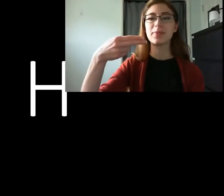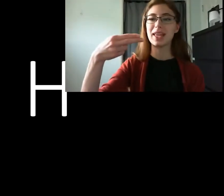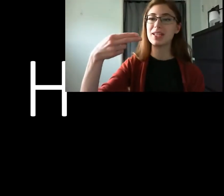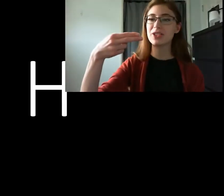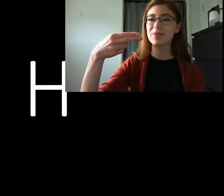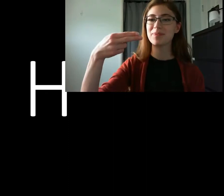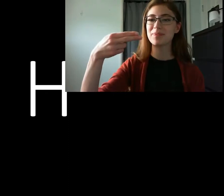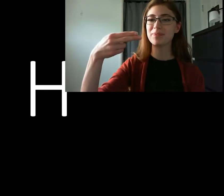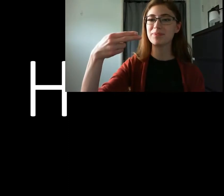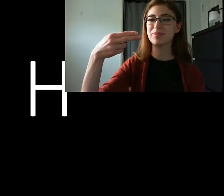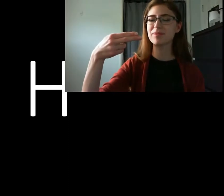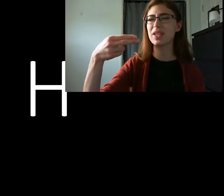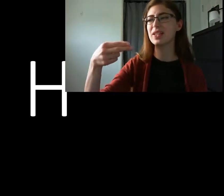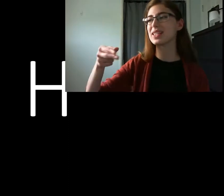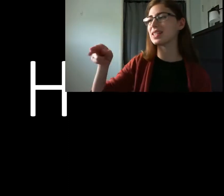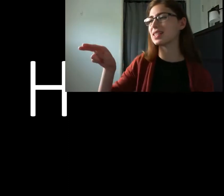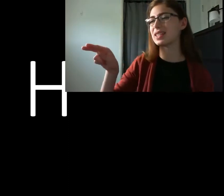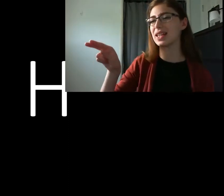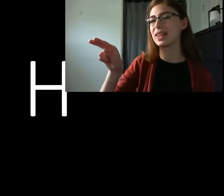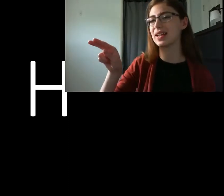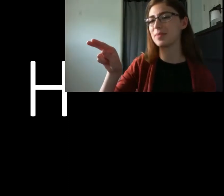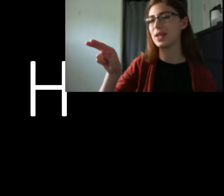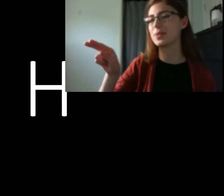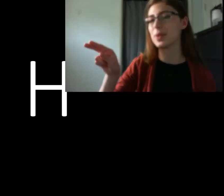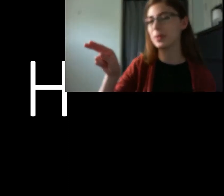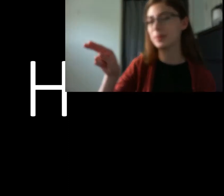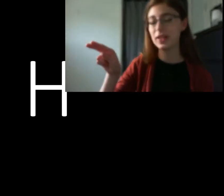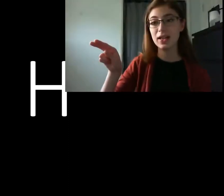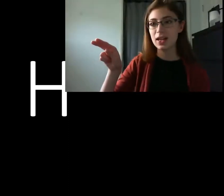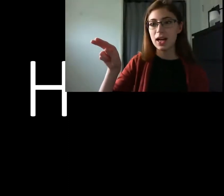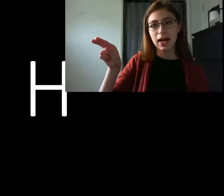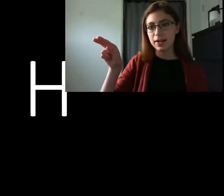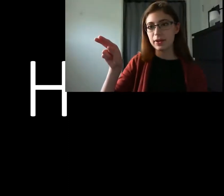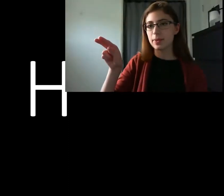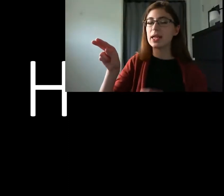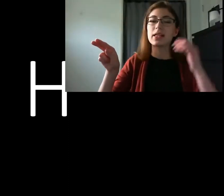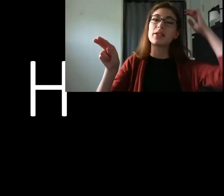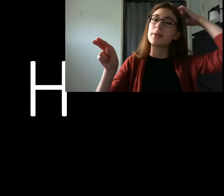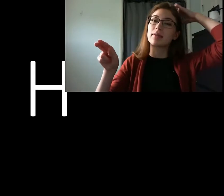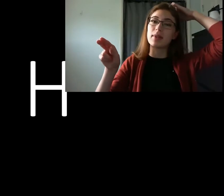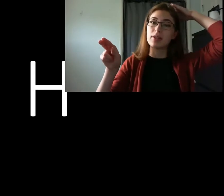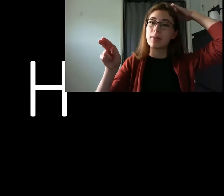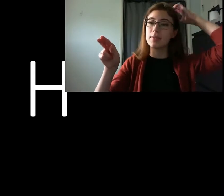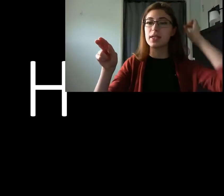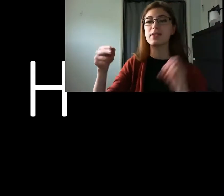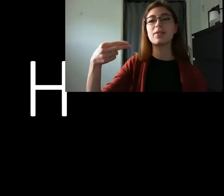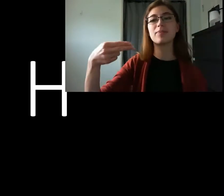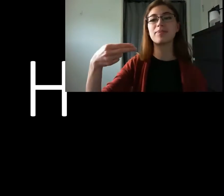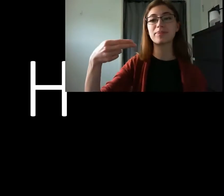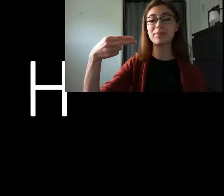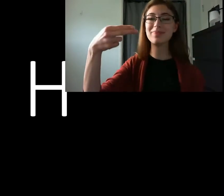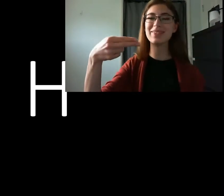So H. No, it's like that. I was wrong. I never know what my hands are doing. They do it by themselves